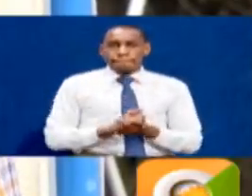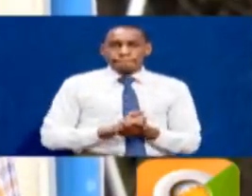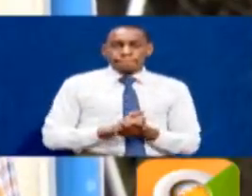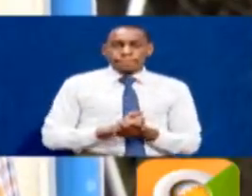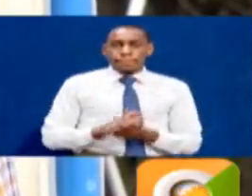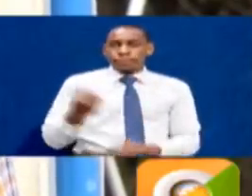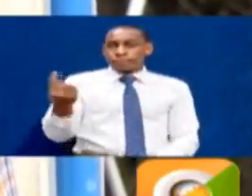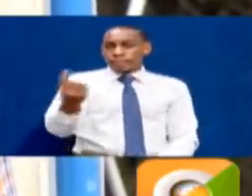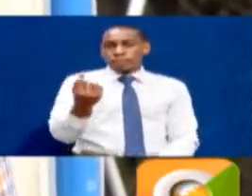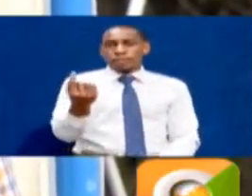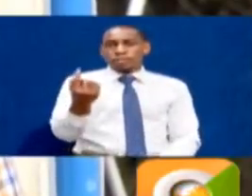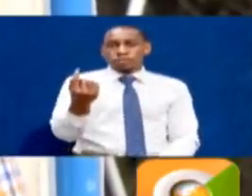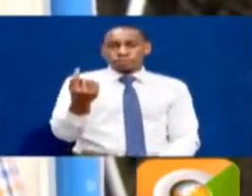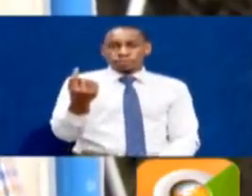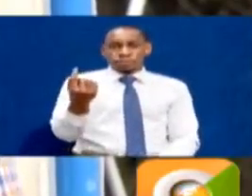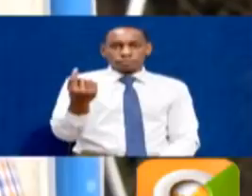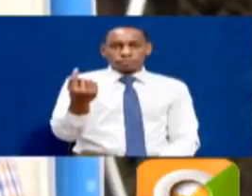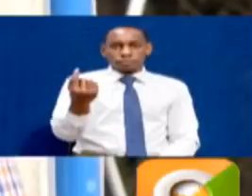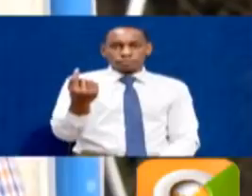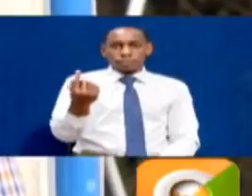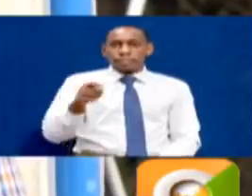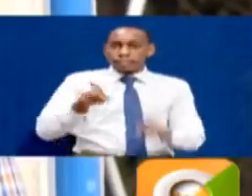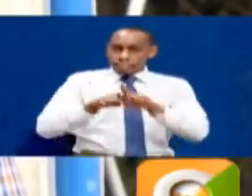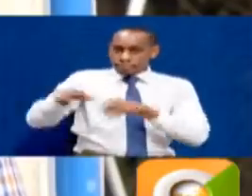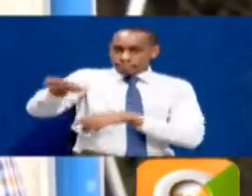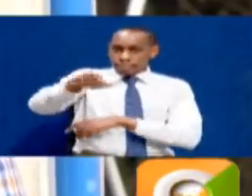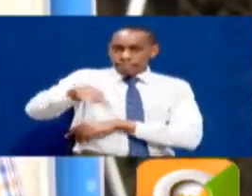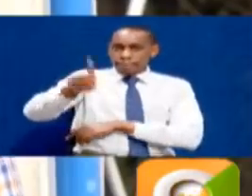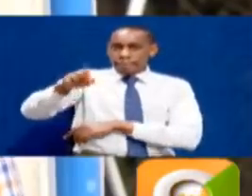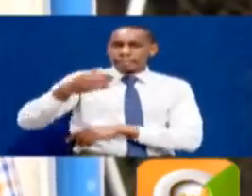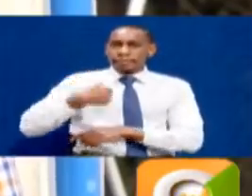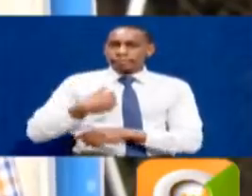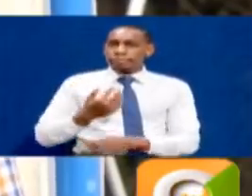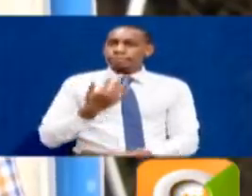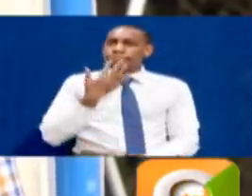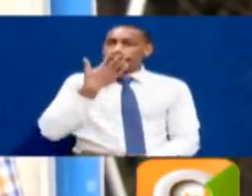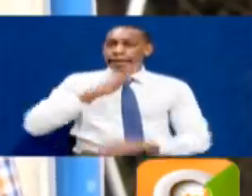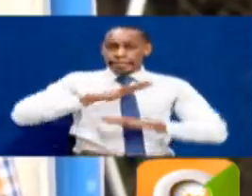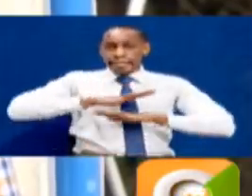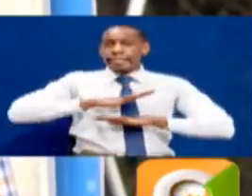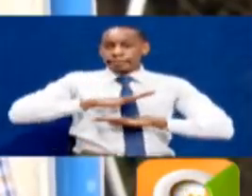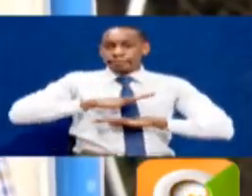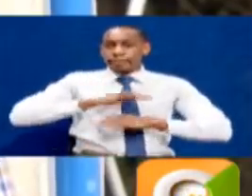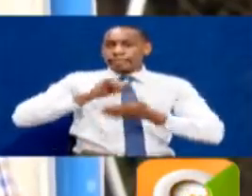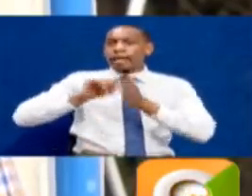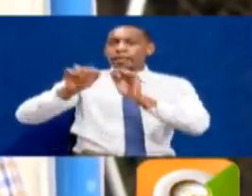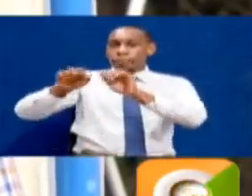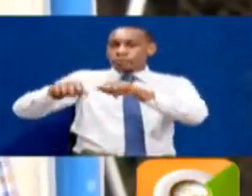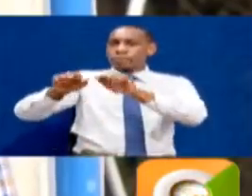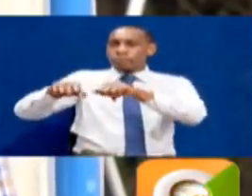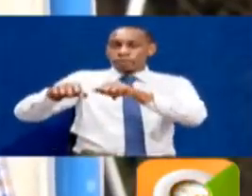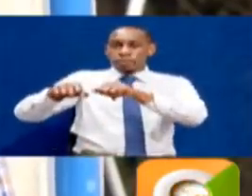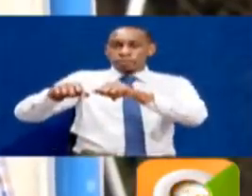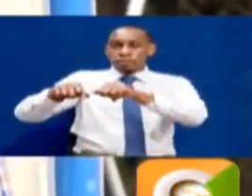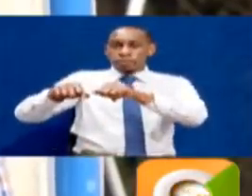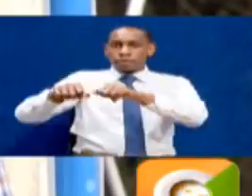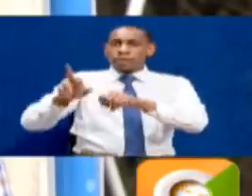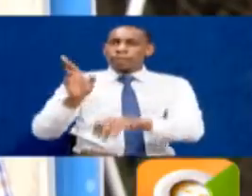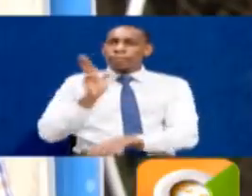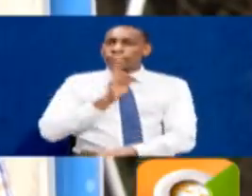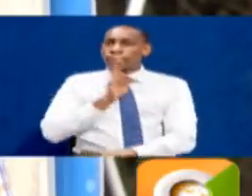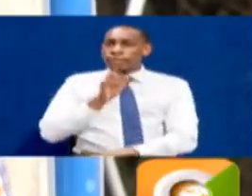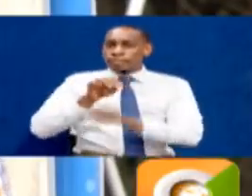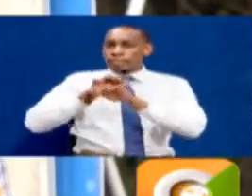during this isolation or quarantine. This space must be well ventilated so that the risk